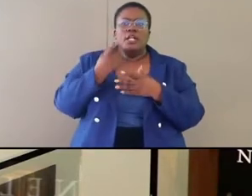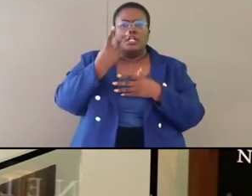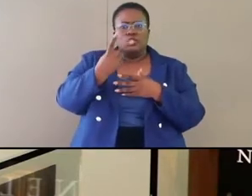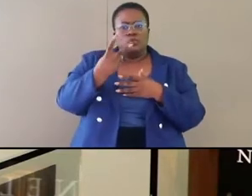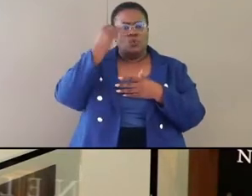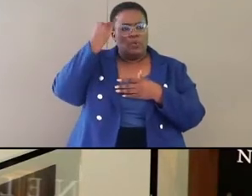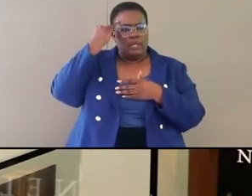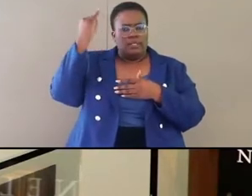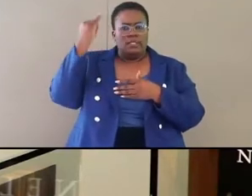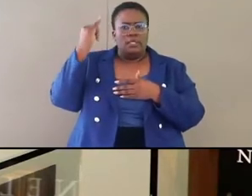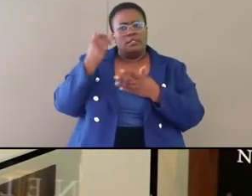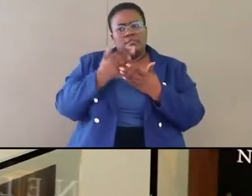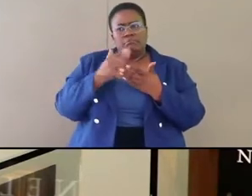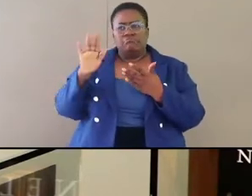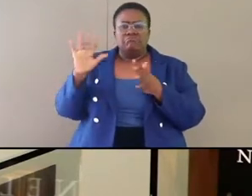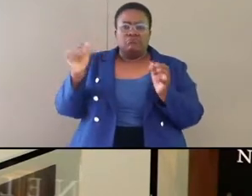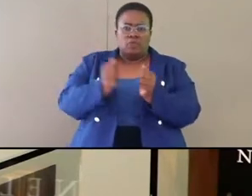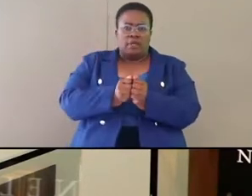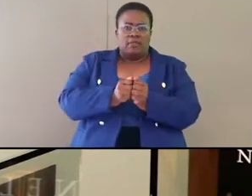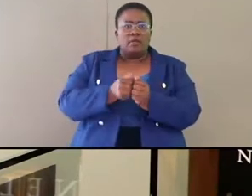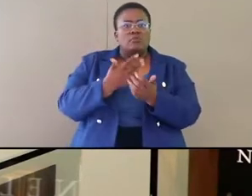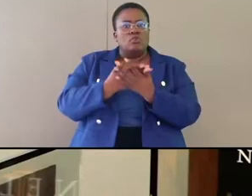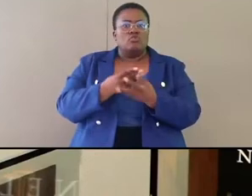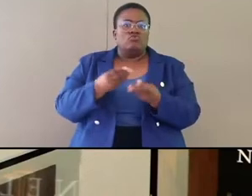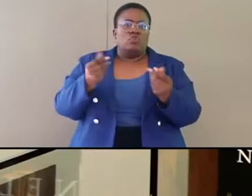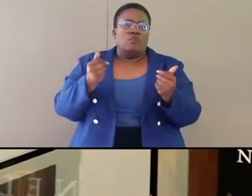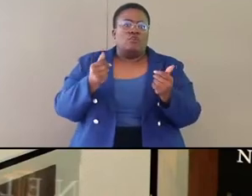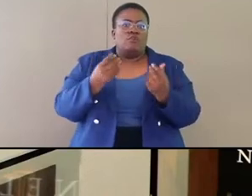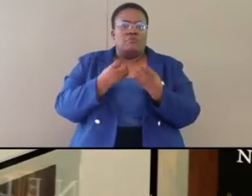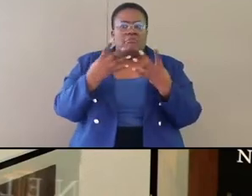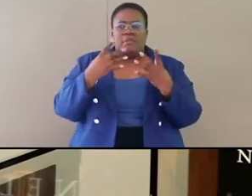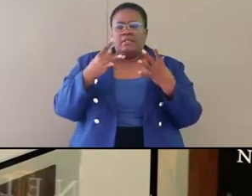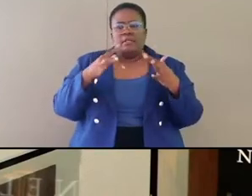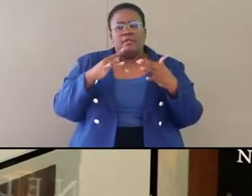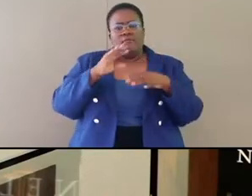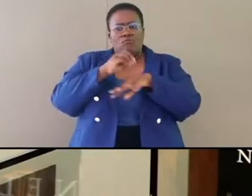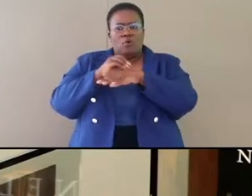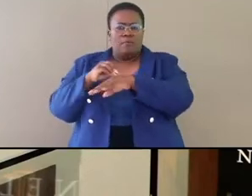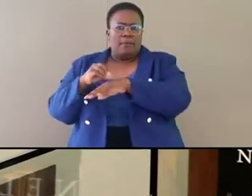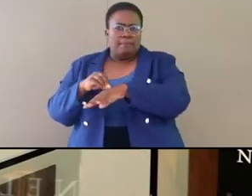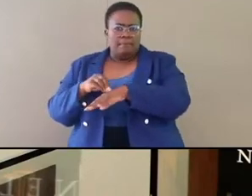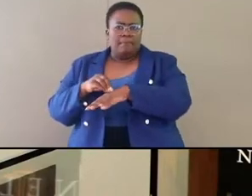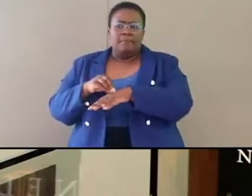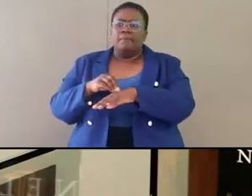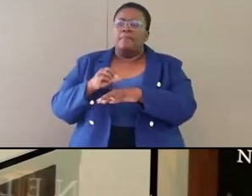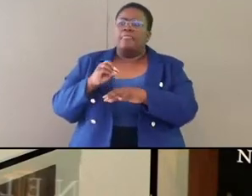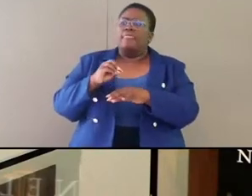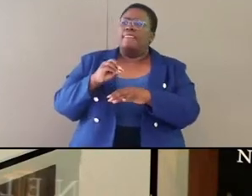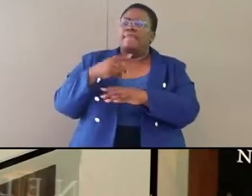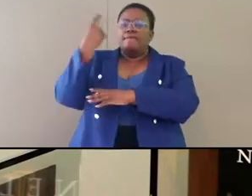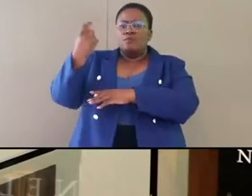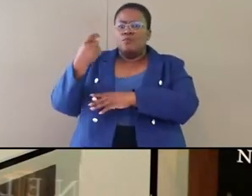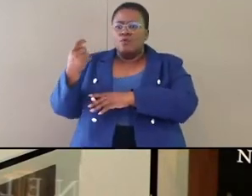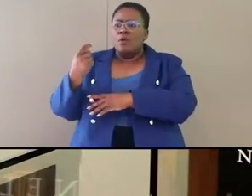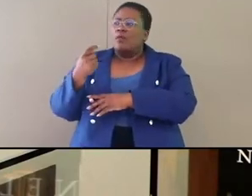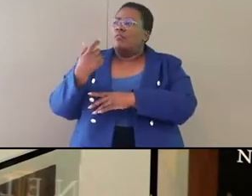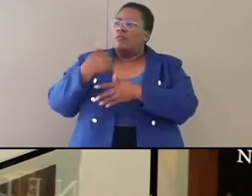together to address a lot of problems. Stunting, rural problems around birth registration,